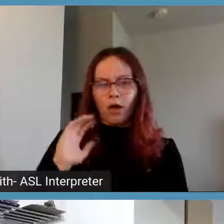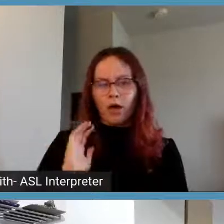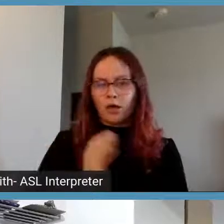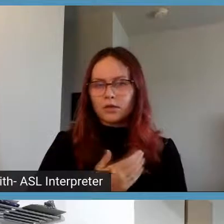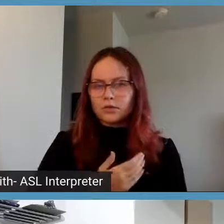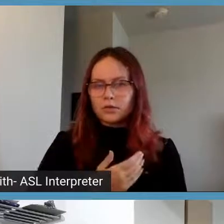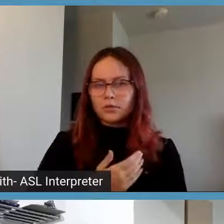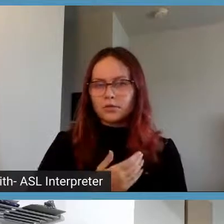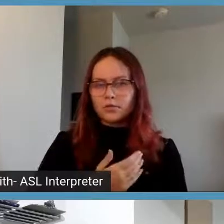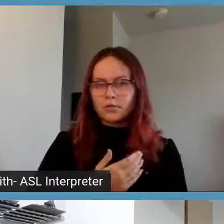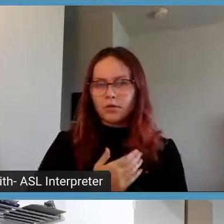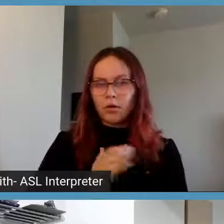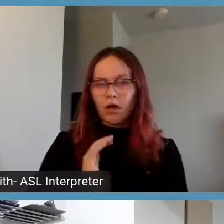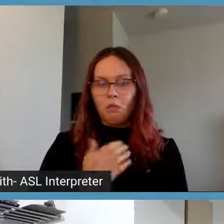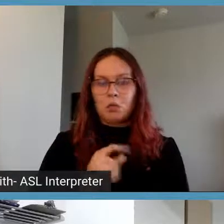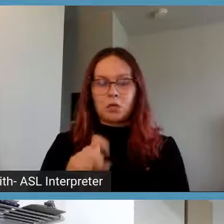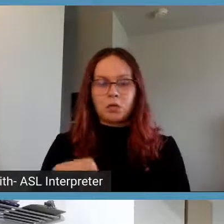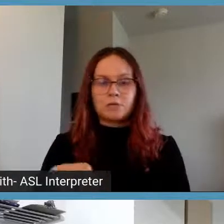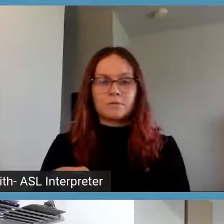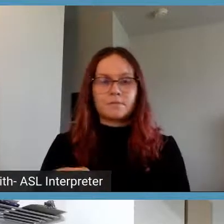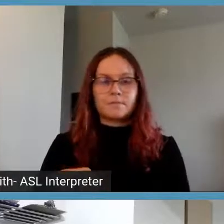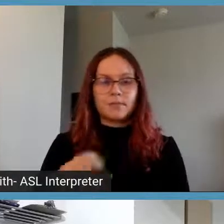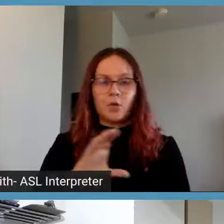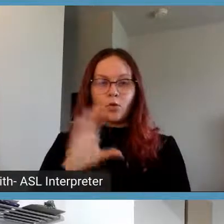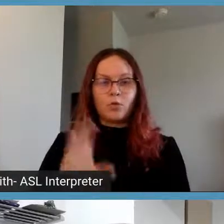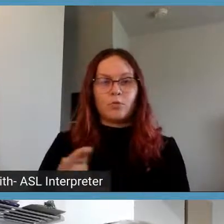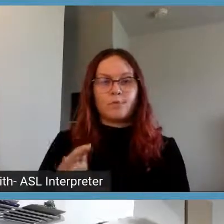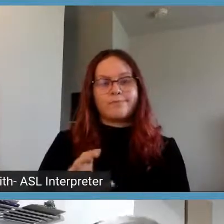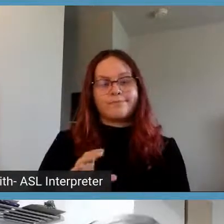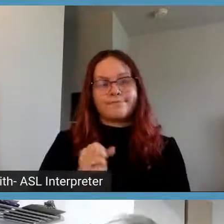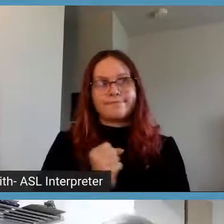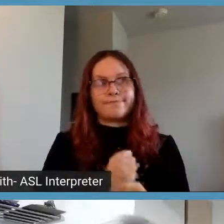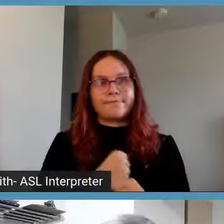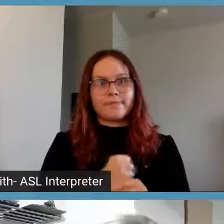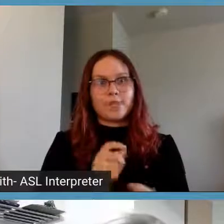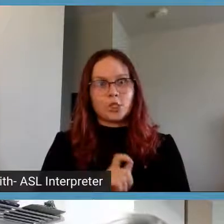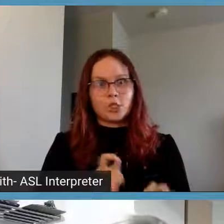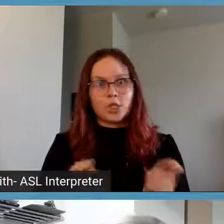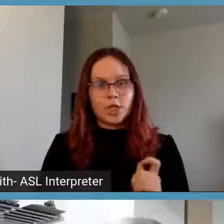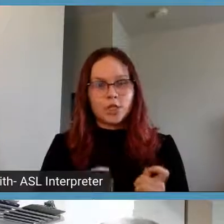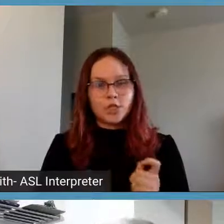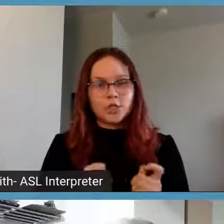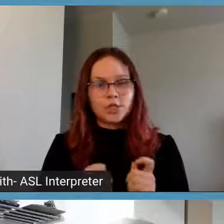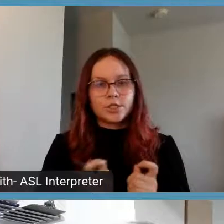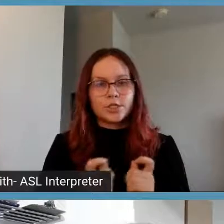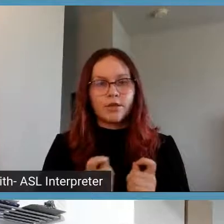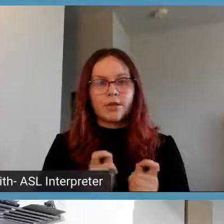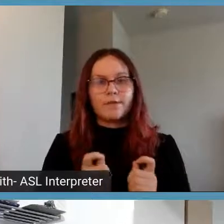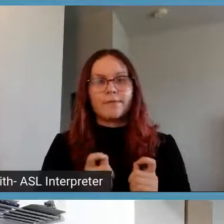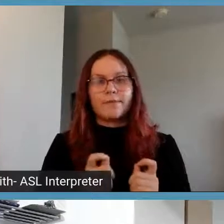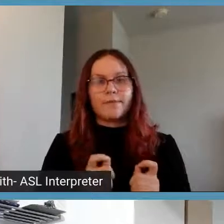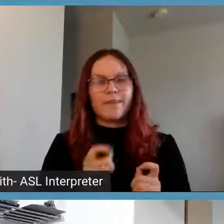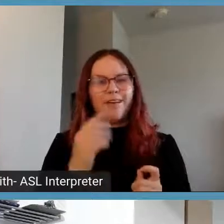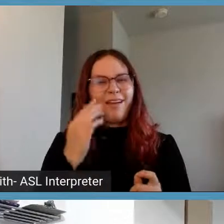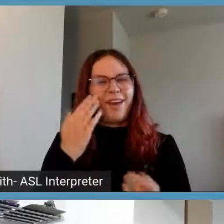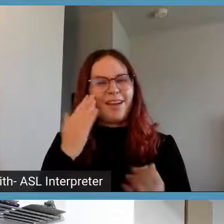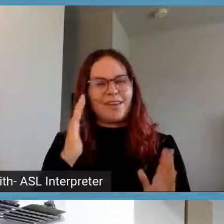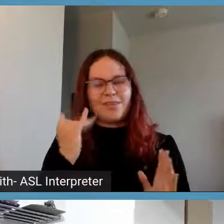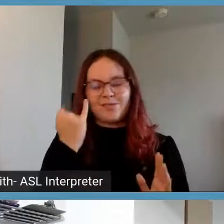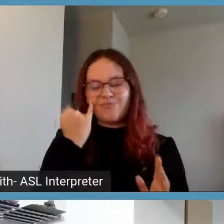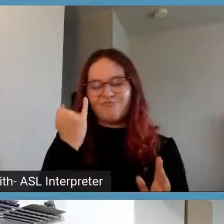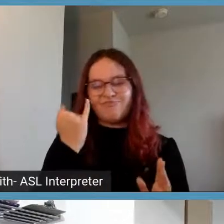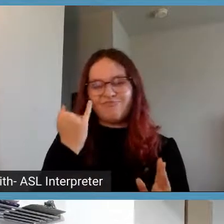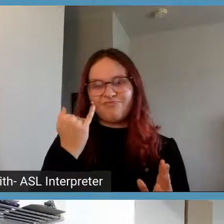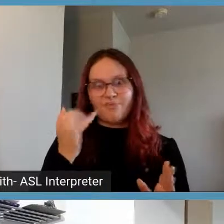lot of changes and improvements to their platform. They weren't expecting such a huge flux of people using their